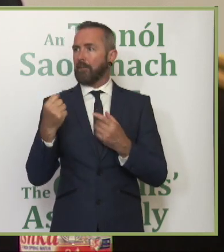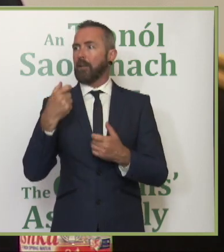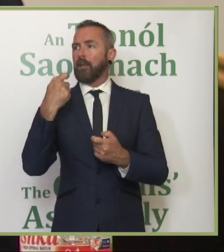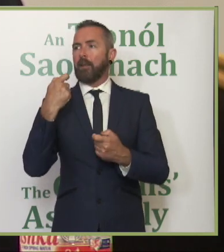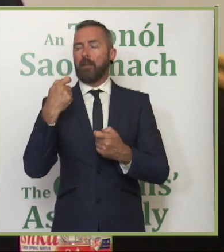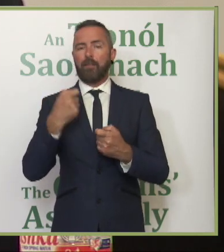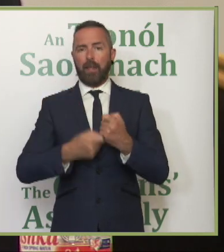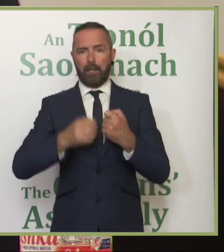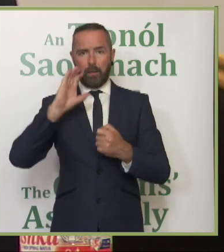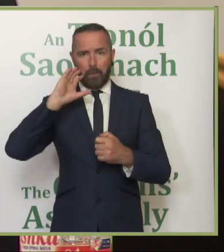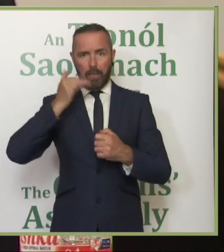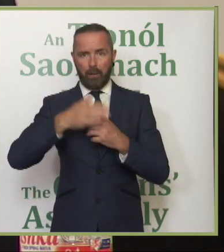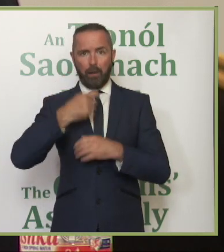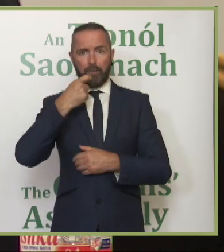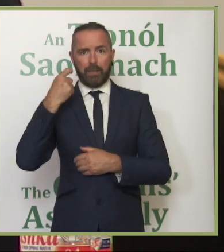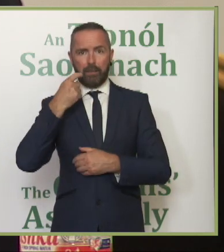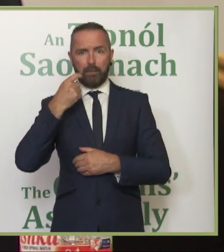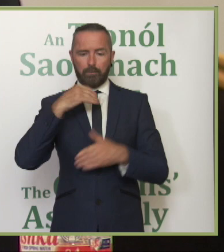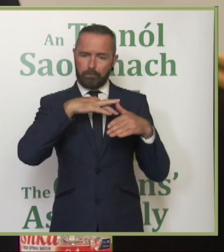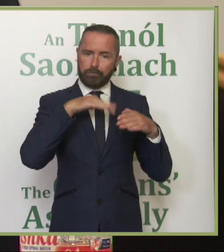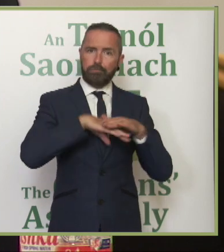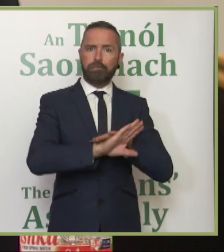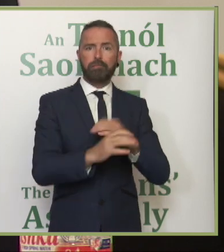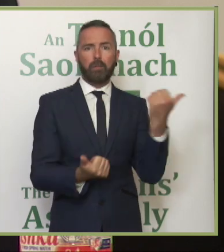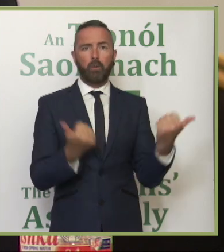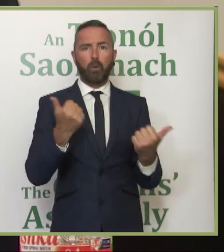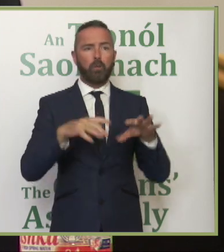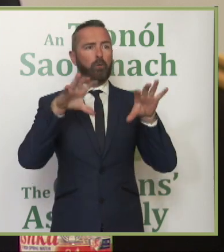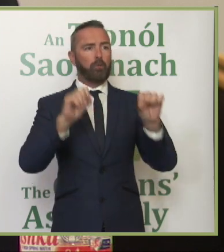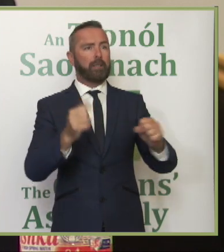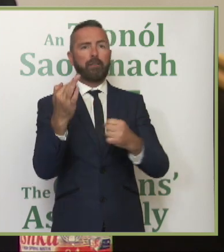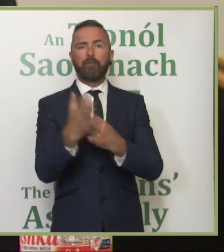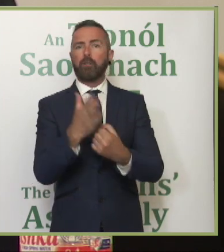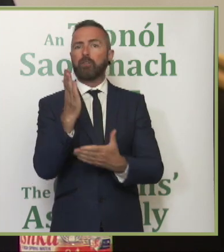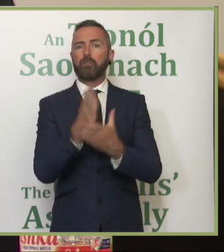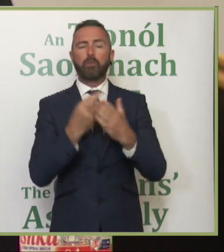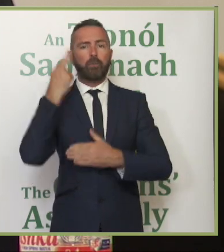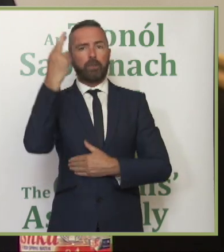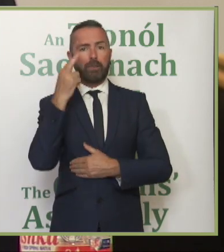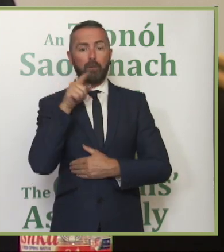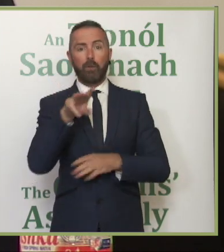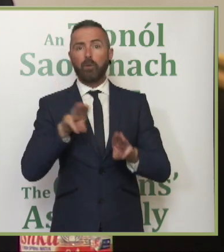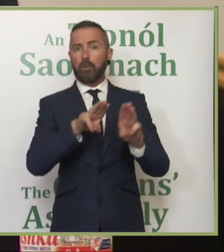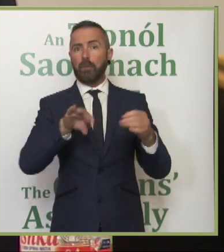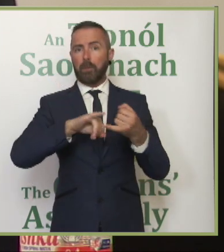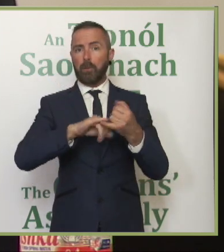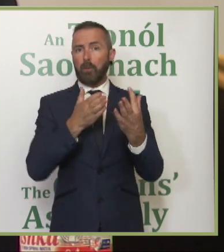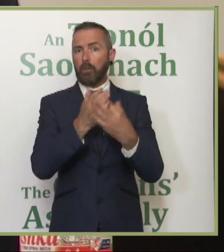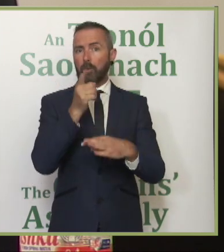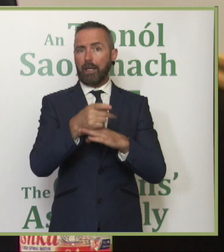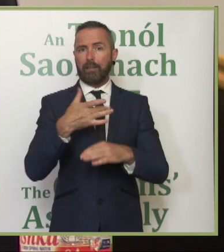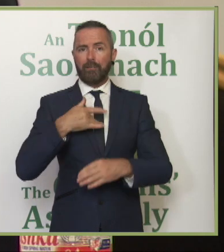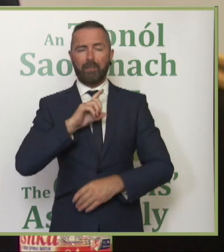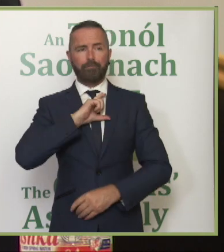as a result of their addiction, ending up in the courts, people who've been through all of that, their dignity is